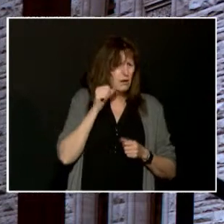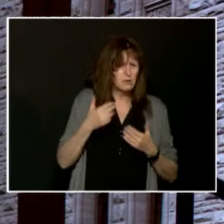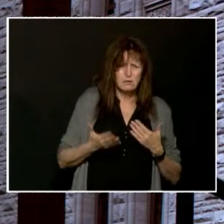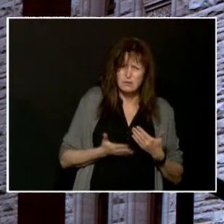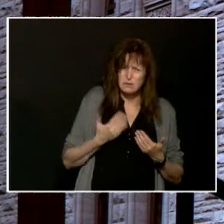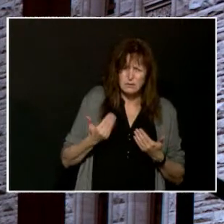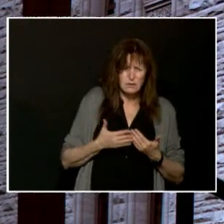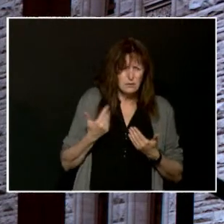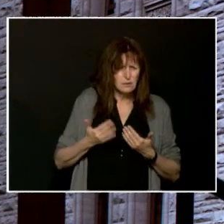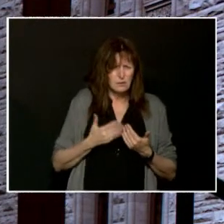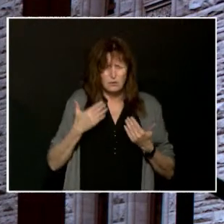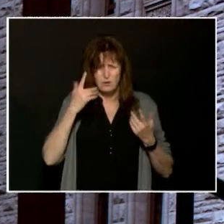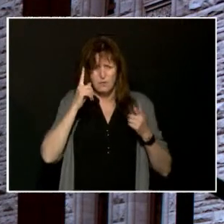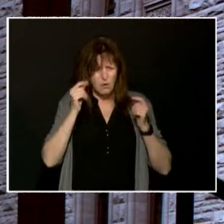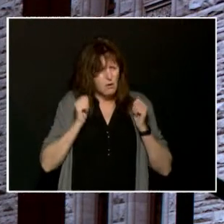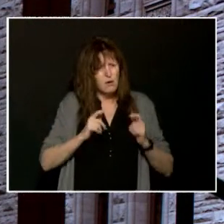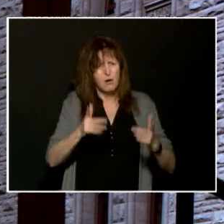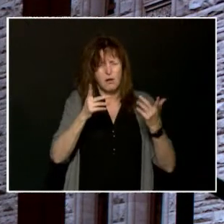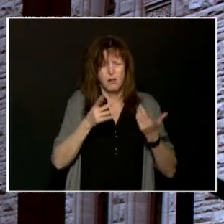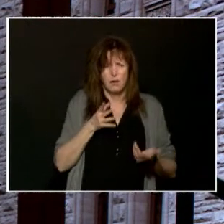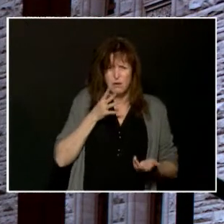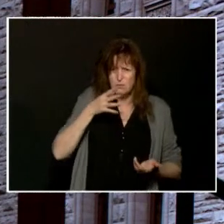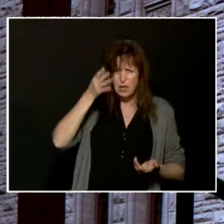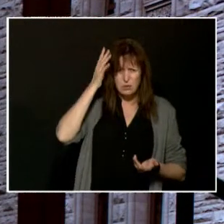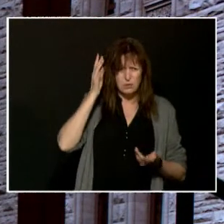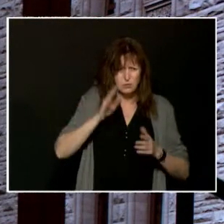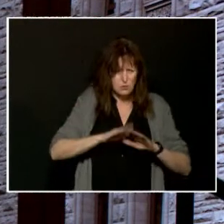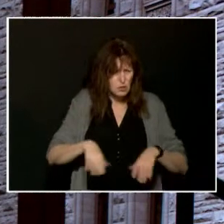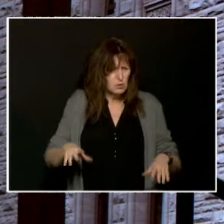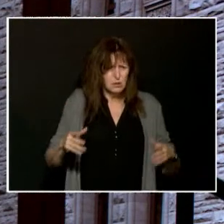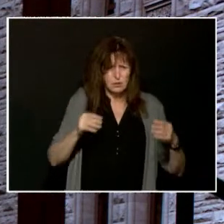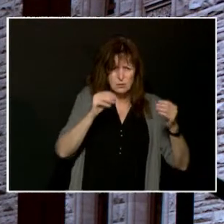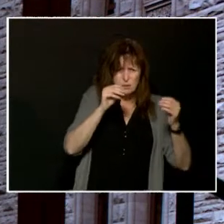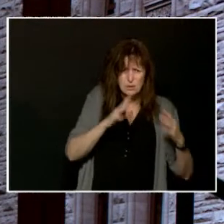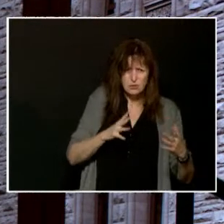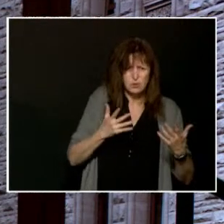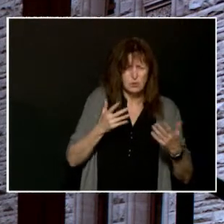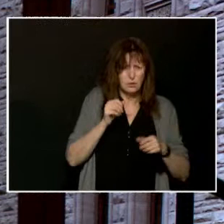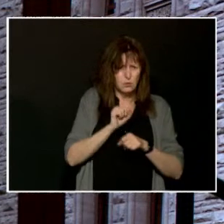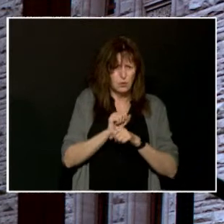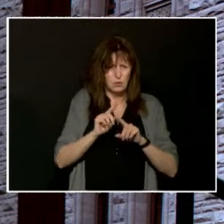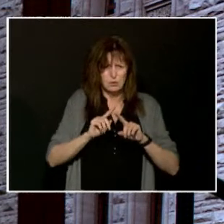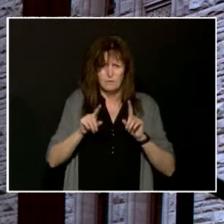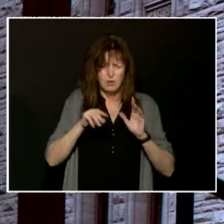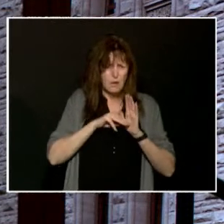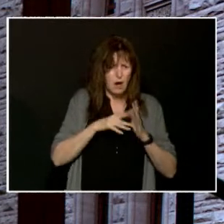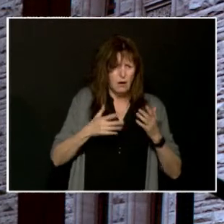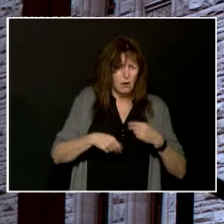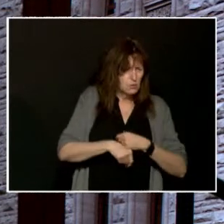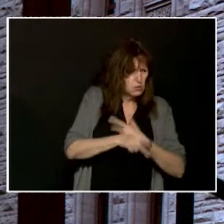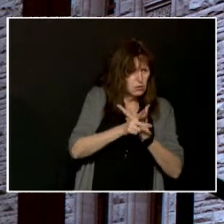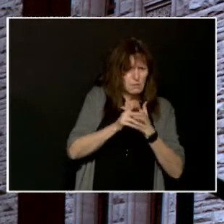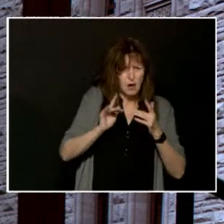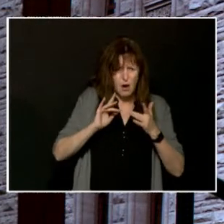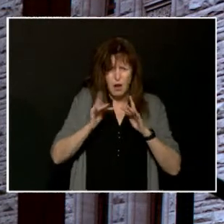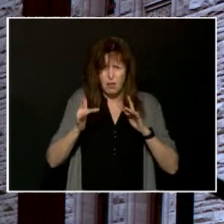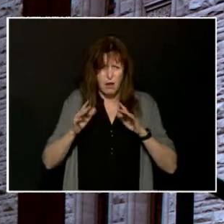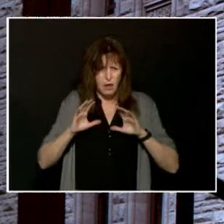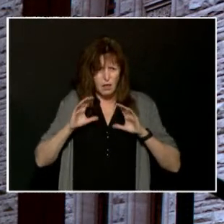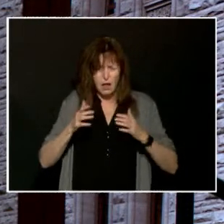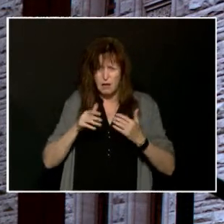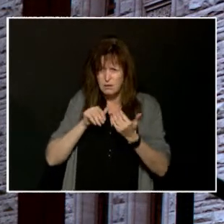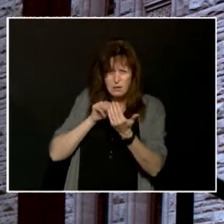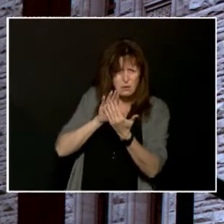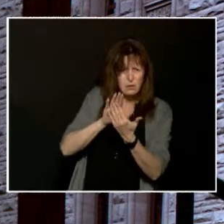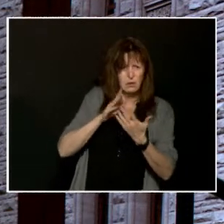including parents, including children, and including the teachers who have had to work in various models and hybrids in different areas and have had concerns as